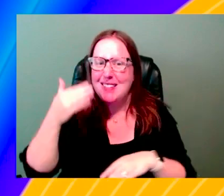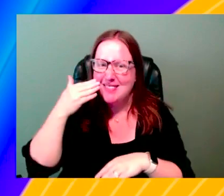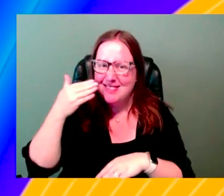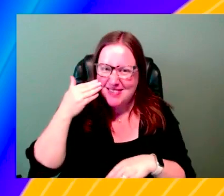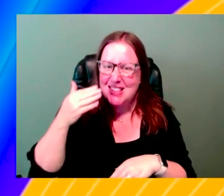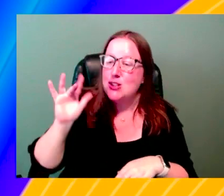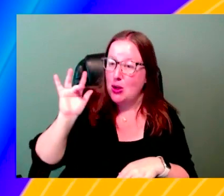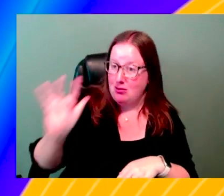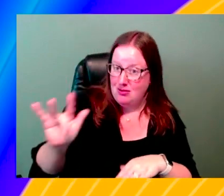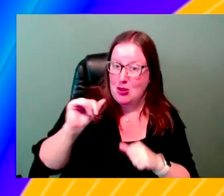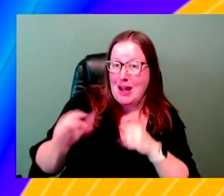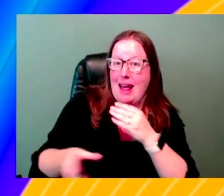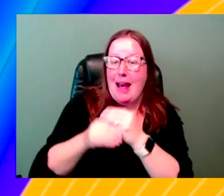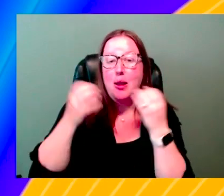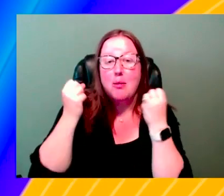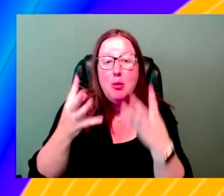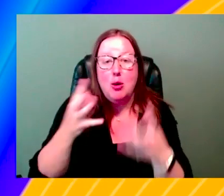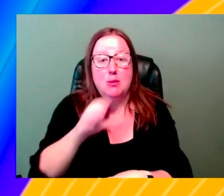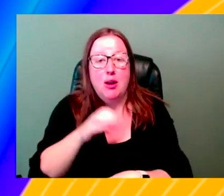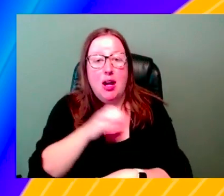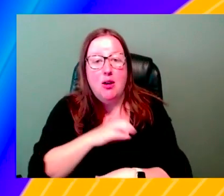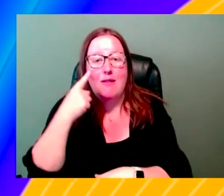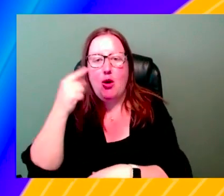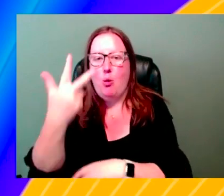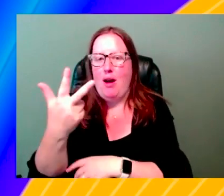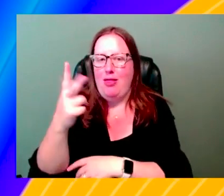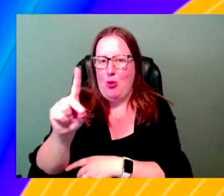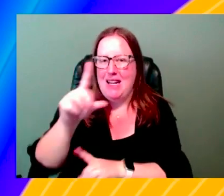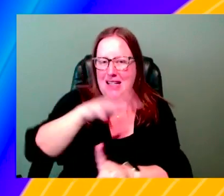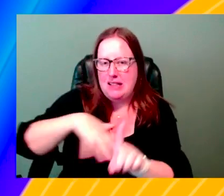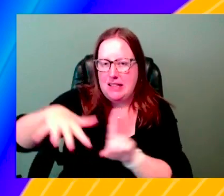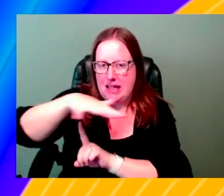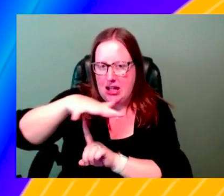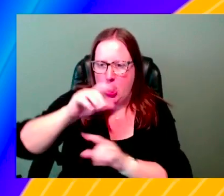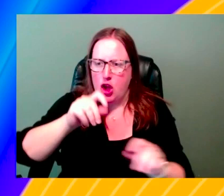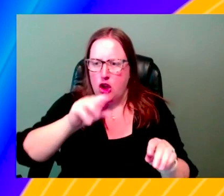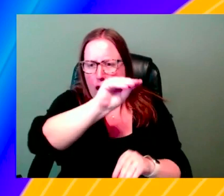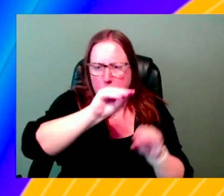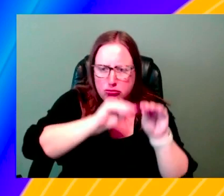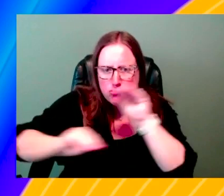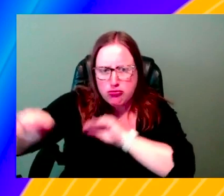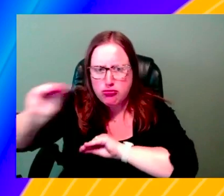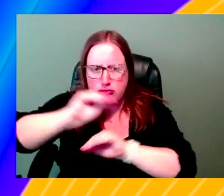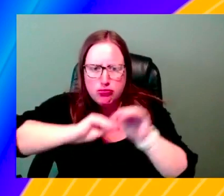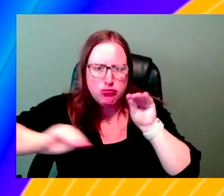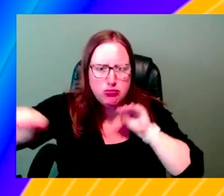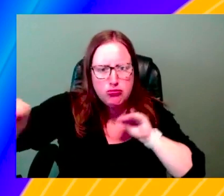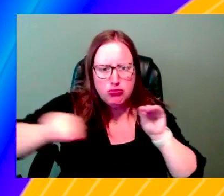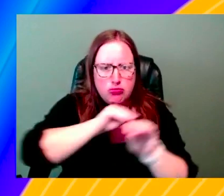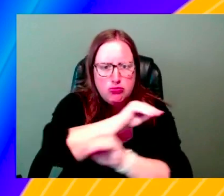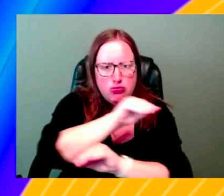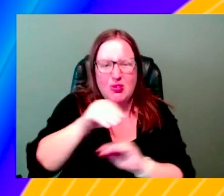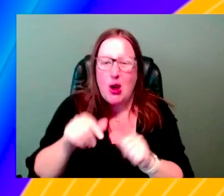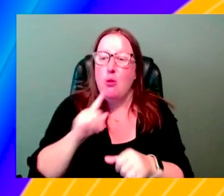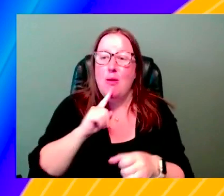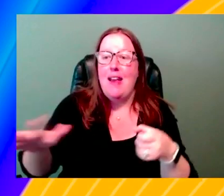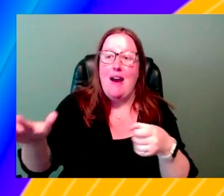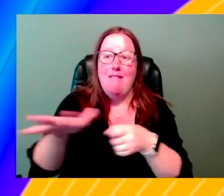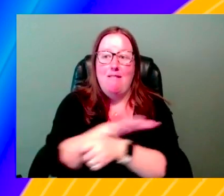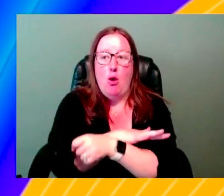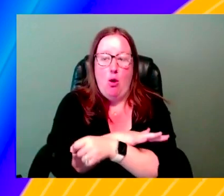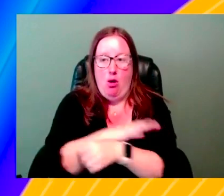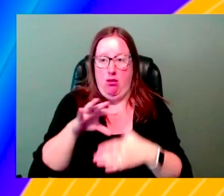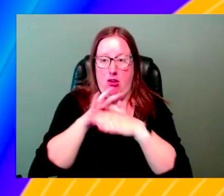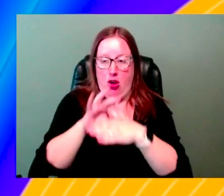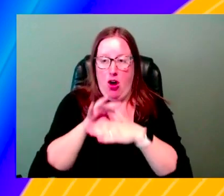multiple characters to a single 3D scene. You can reposition them and drag them around and essentially produce a fully fledged piece of content with several